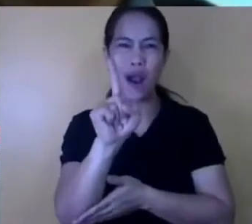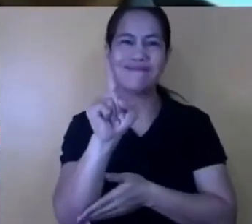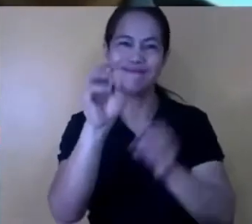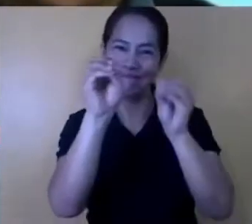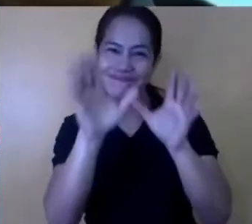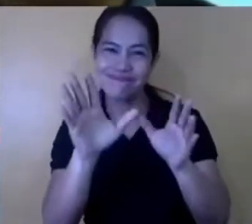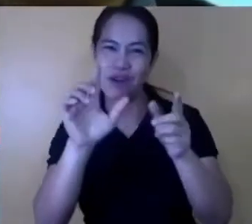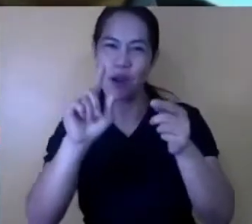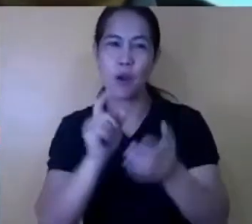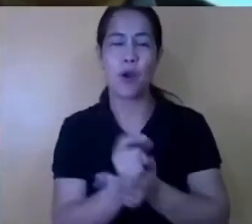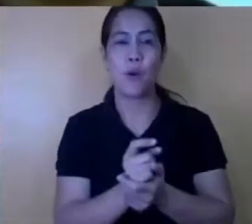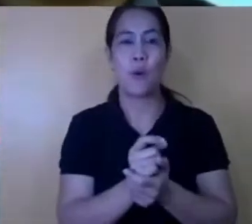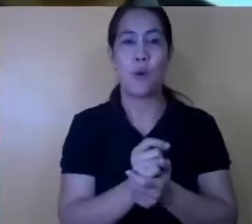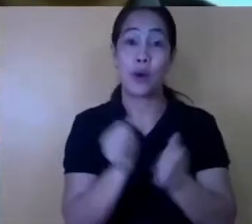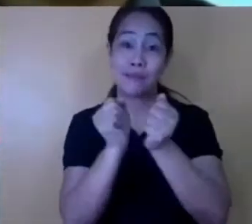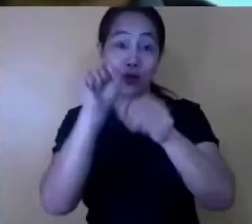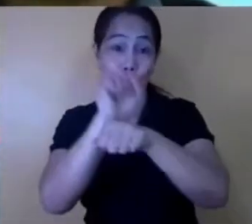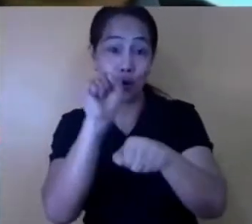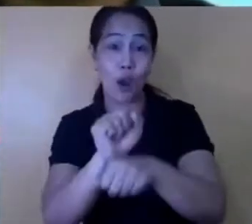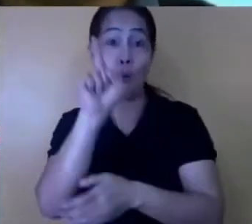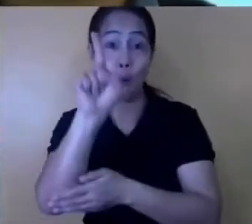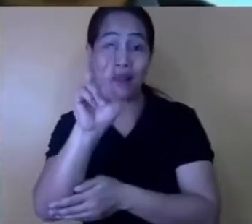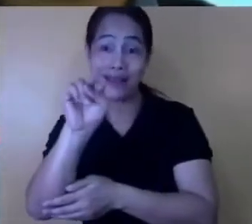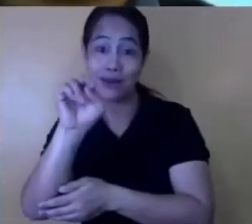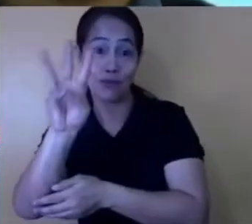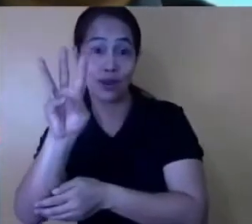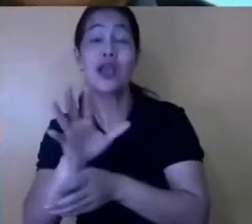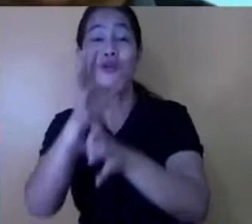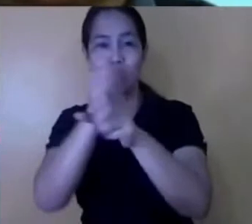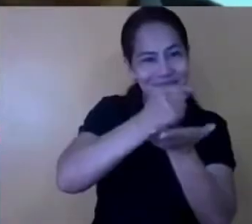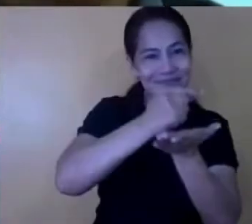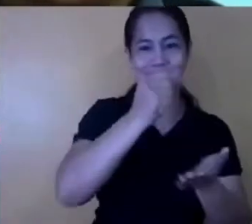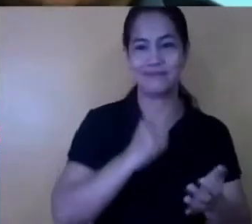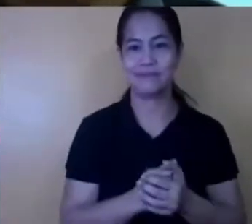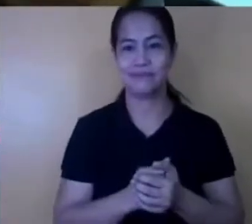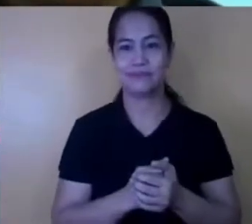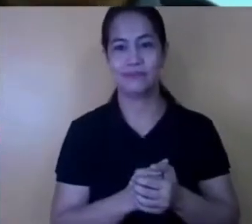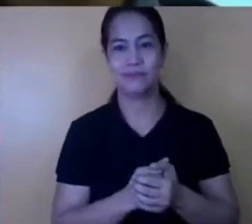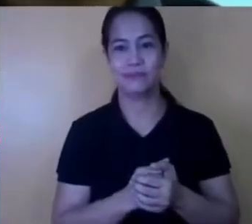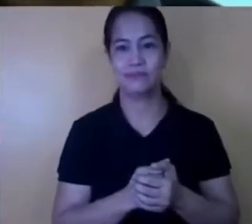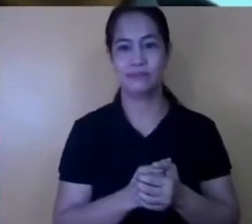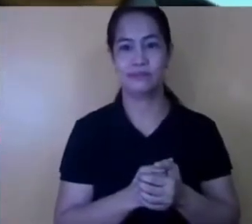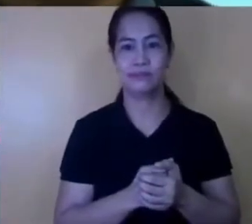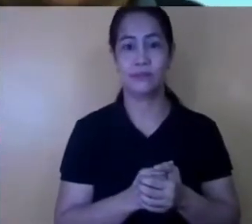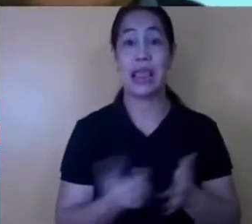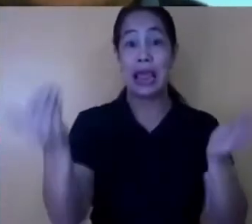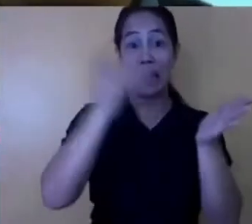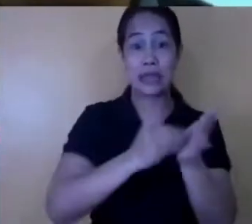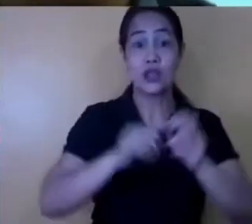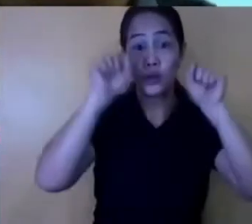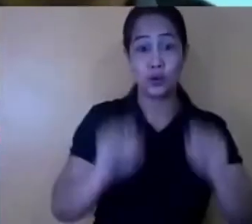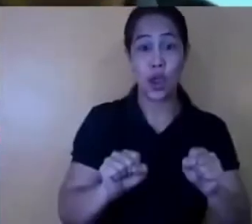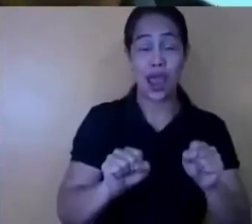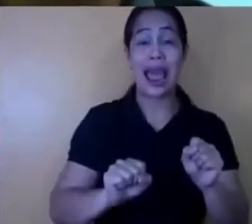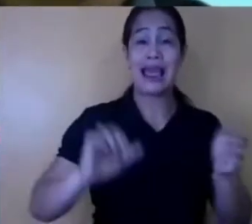evidenced by one MOV number one, you get a very satisfactory rating. Again, it should be a documented feedback